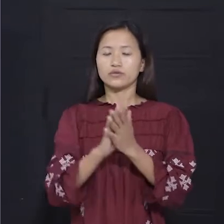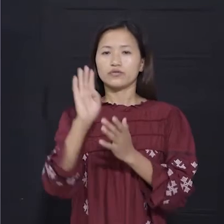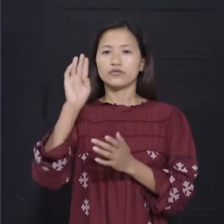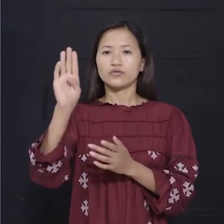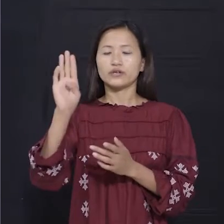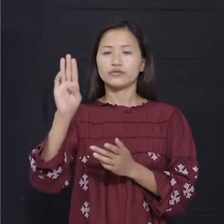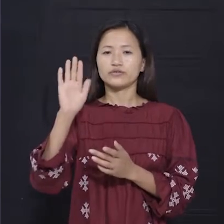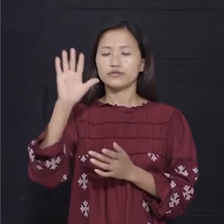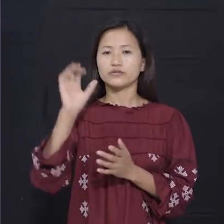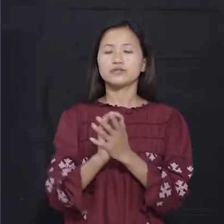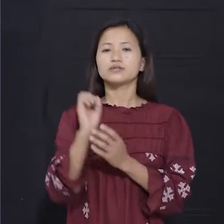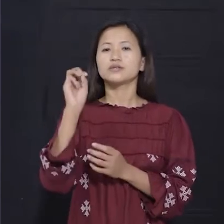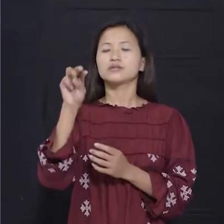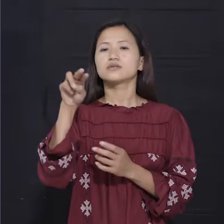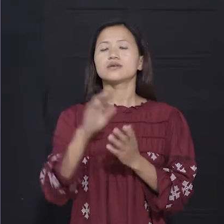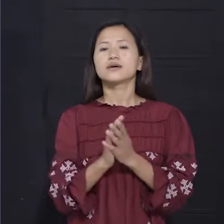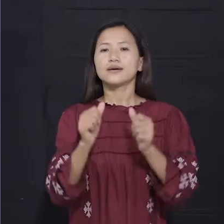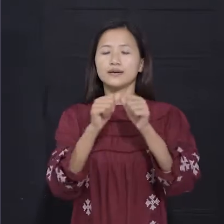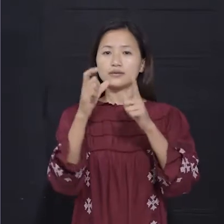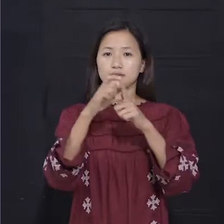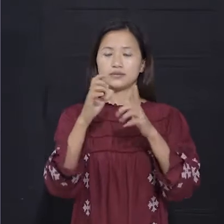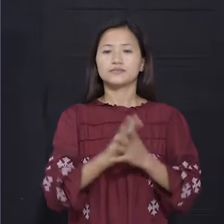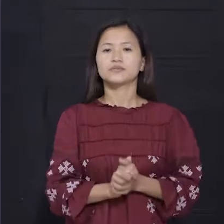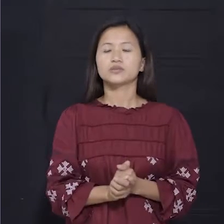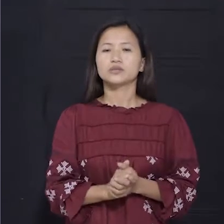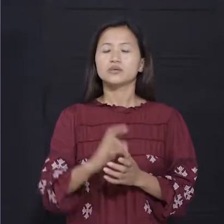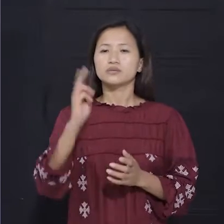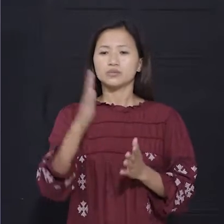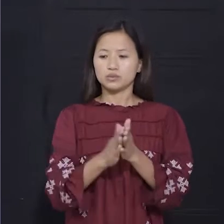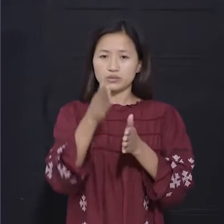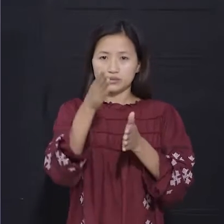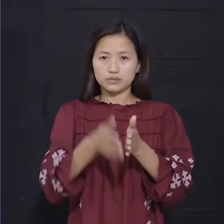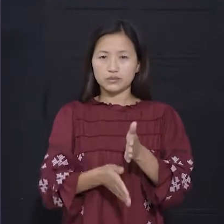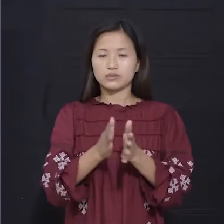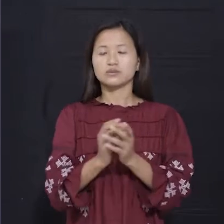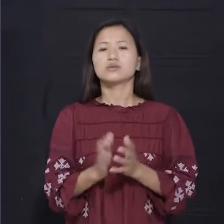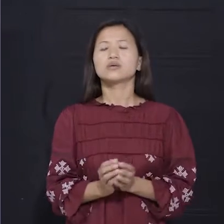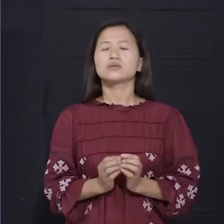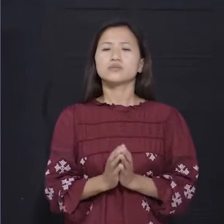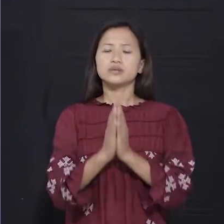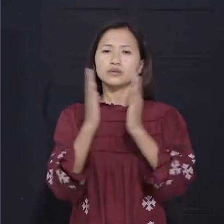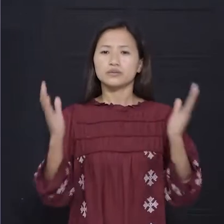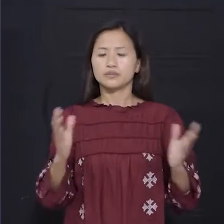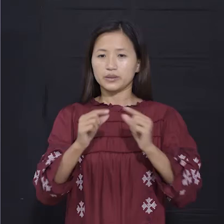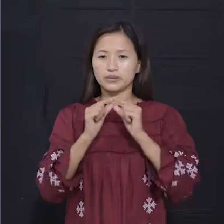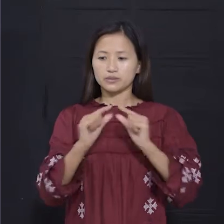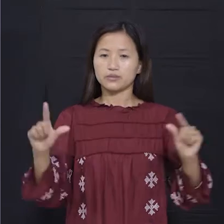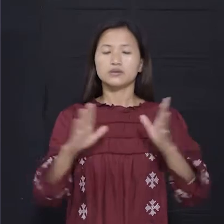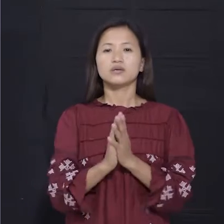540 AD, alright? So between these 200 centuries, so many great achievements were made by these